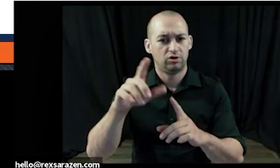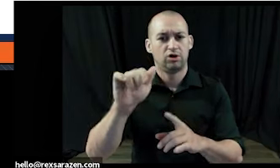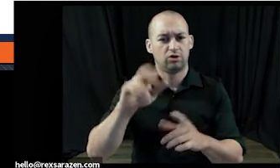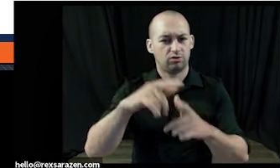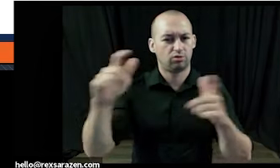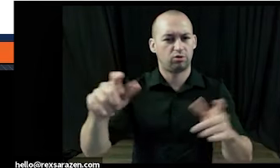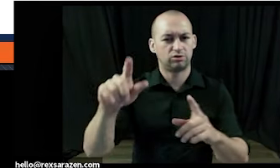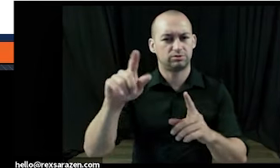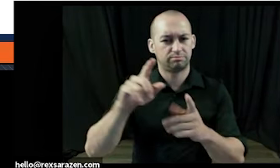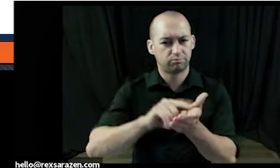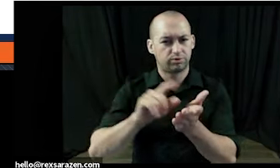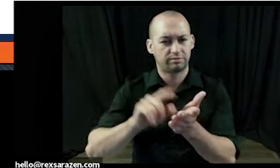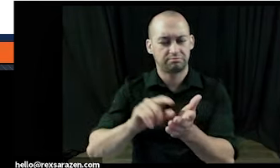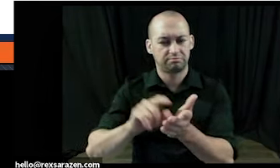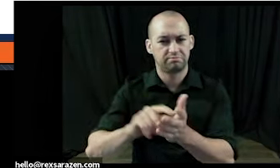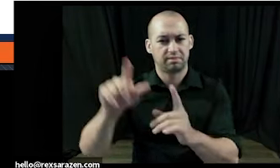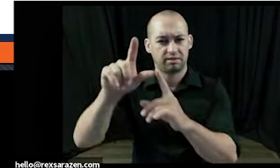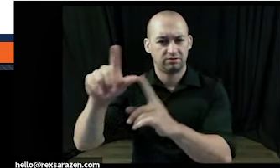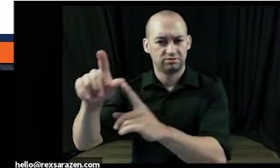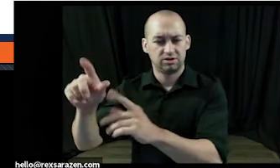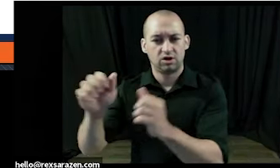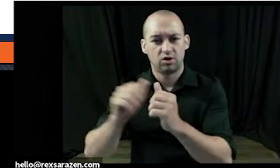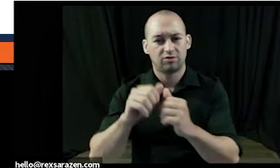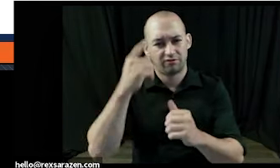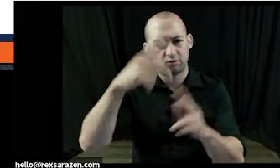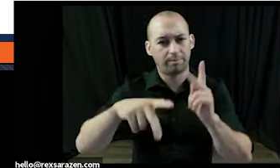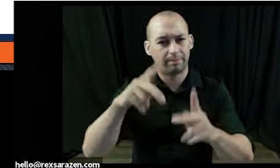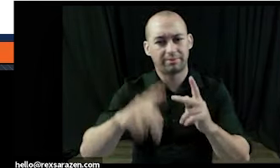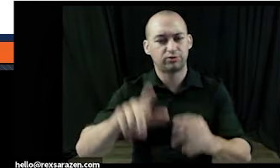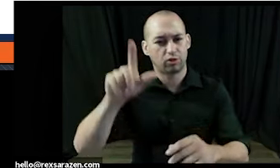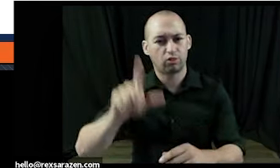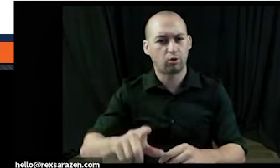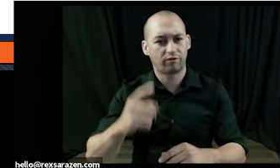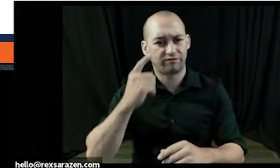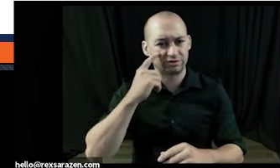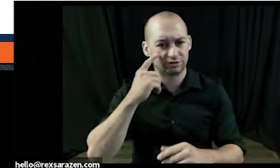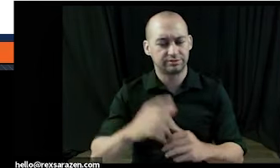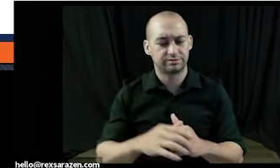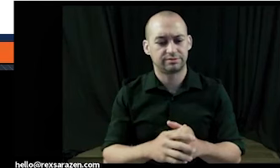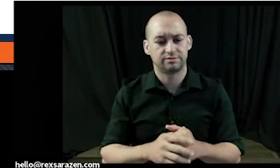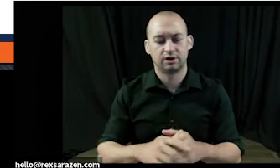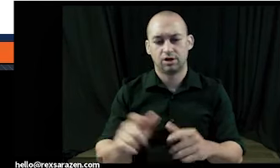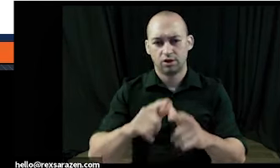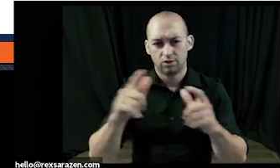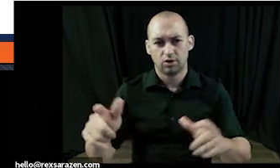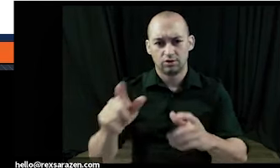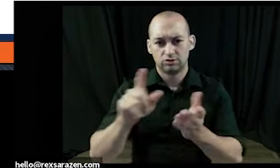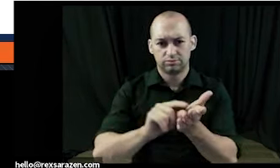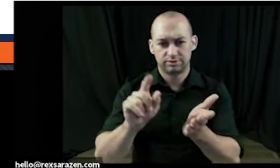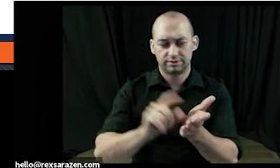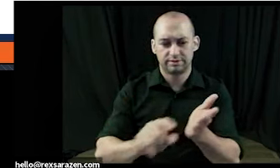guides to voters with low vision. The large print voter information guide